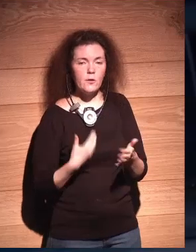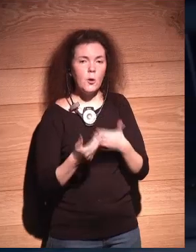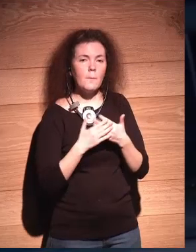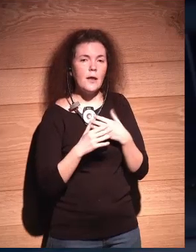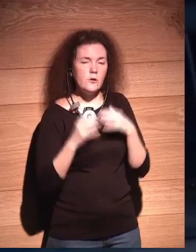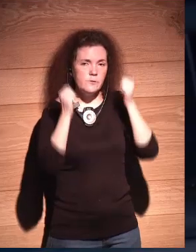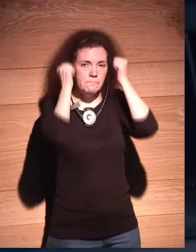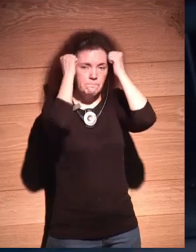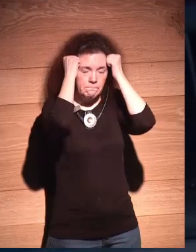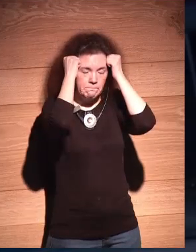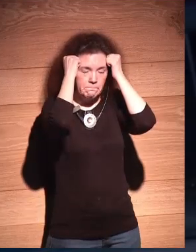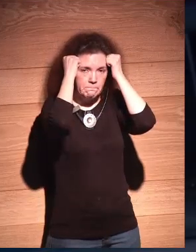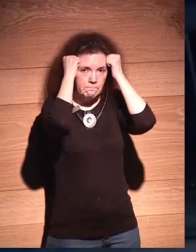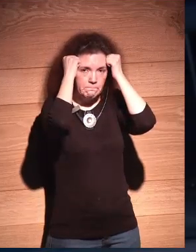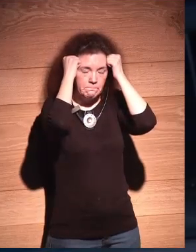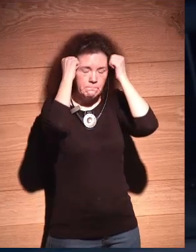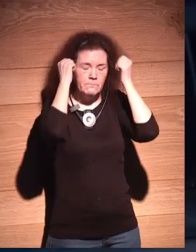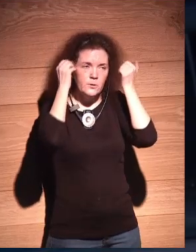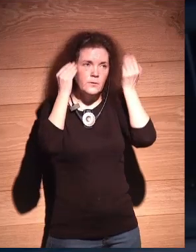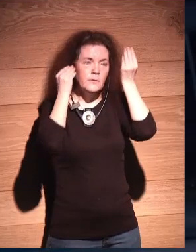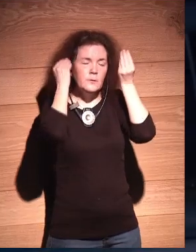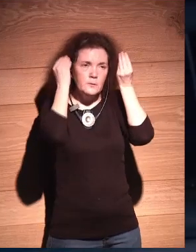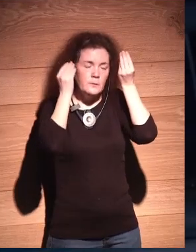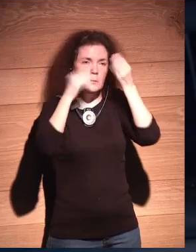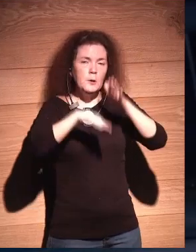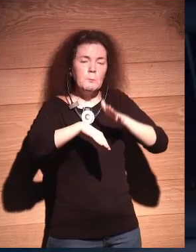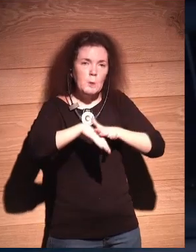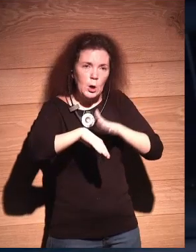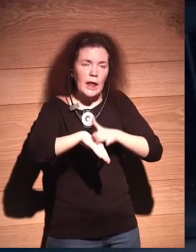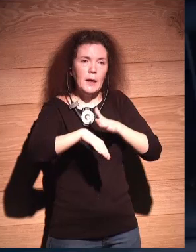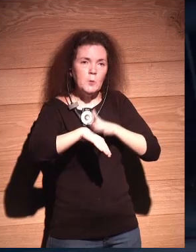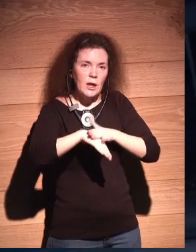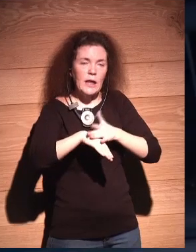makes you think you can write? So I heard this,